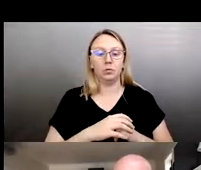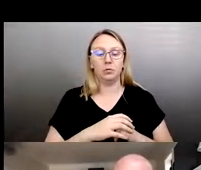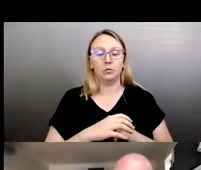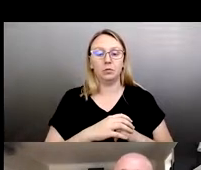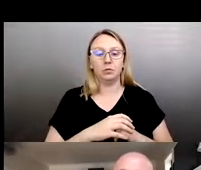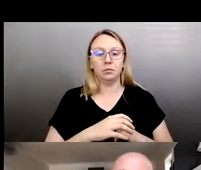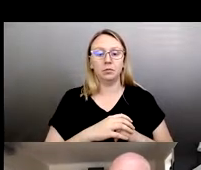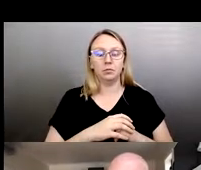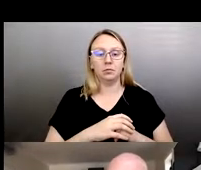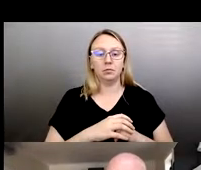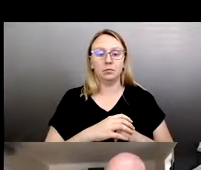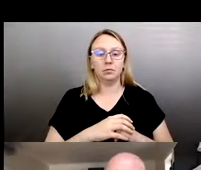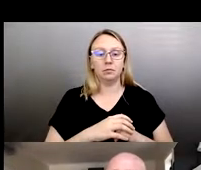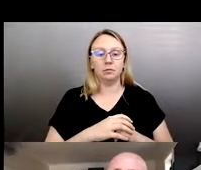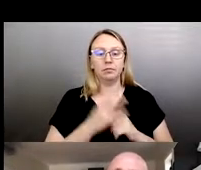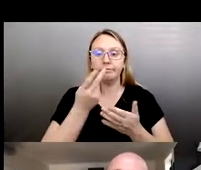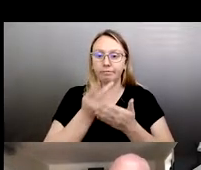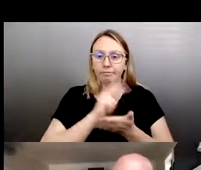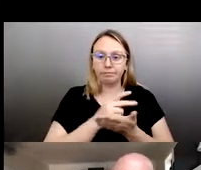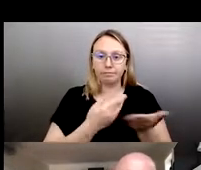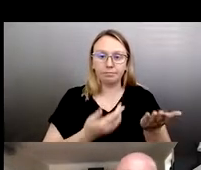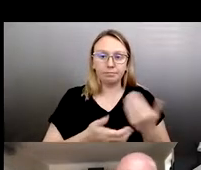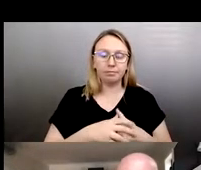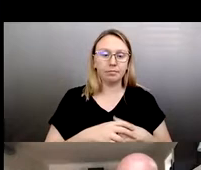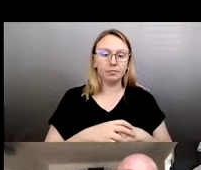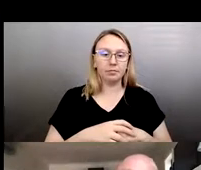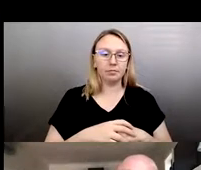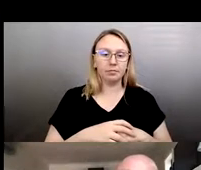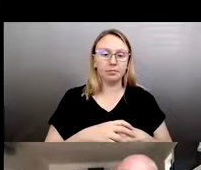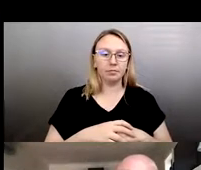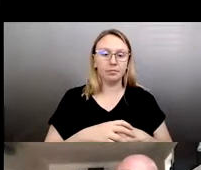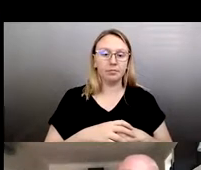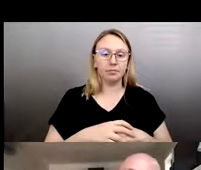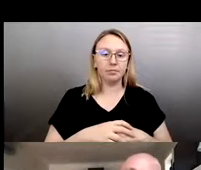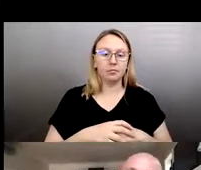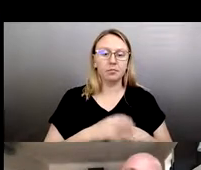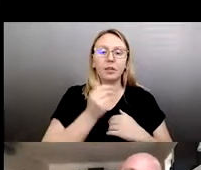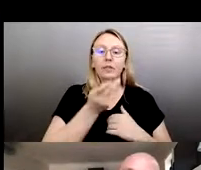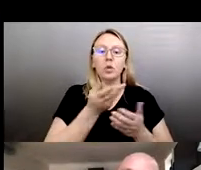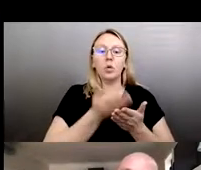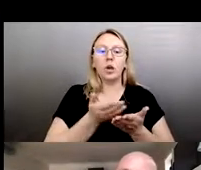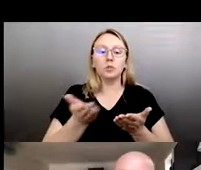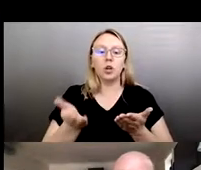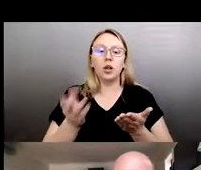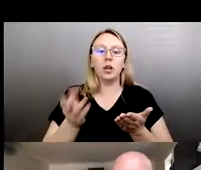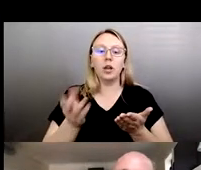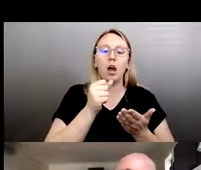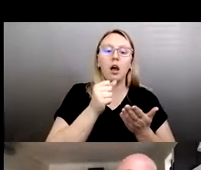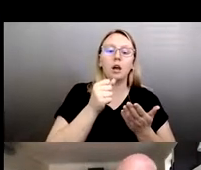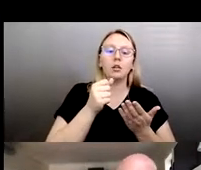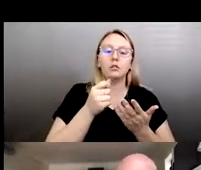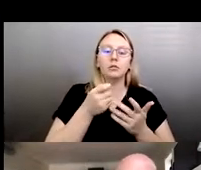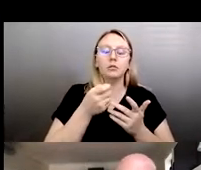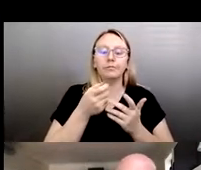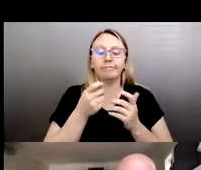This takes us to the kitchen, where we have a few objects, sort of non-perishable food items that Roger acquired that were